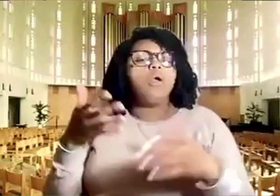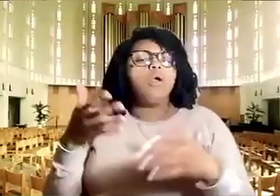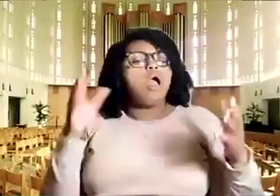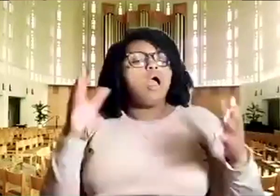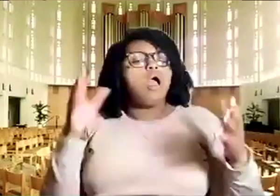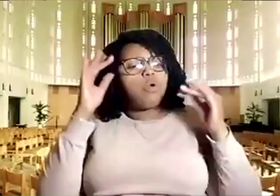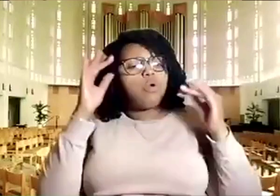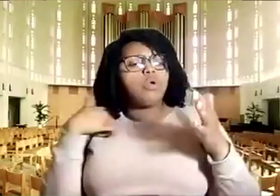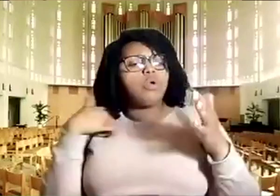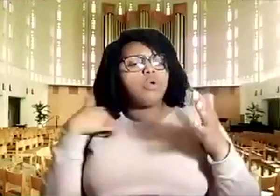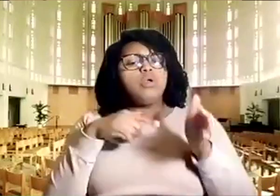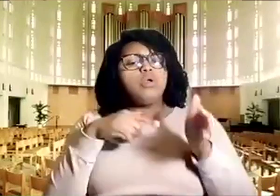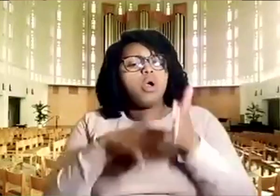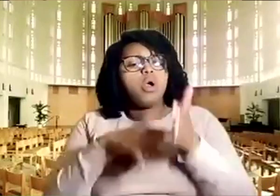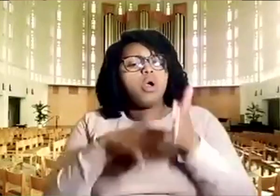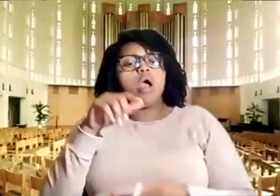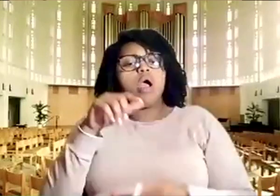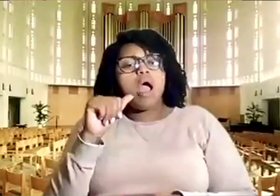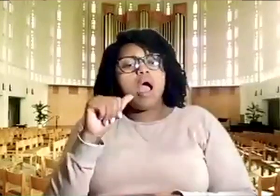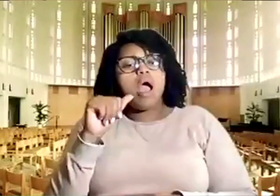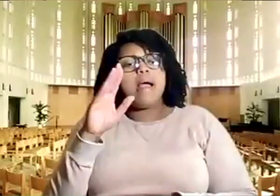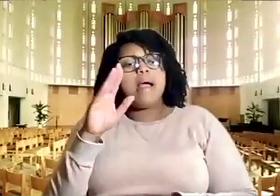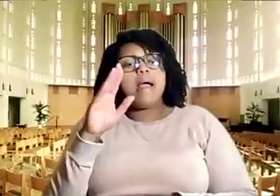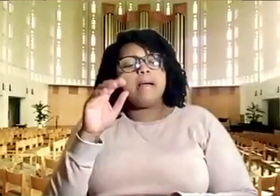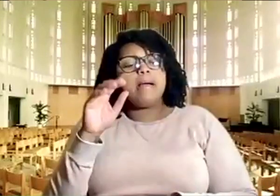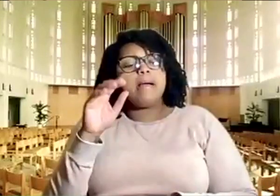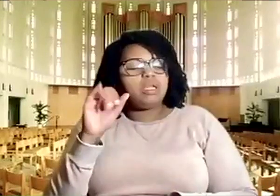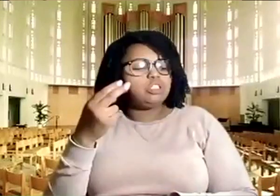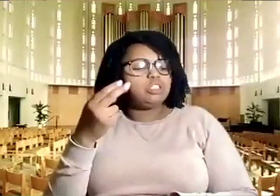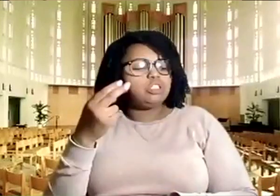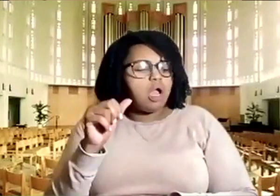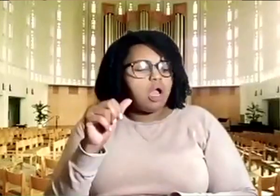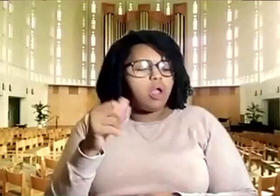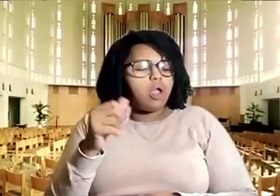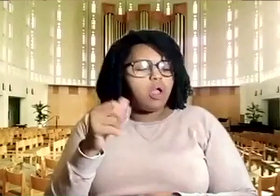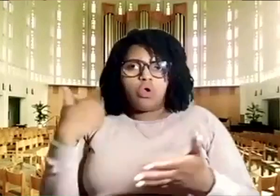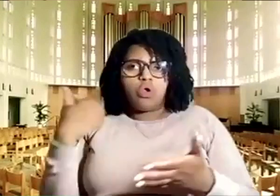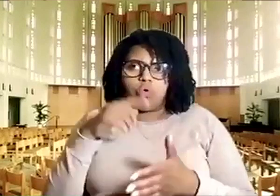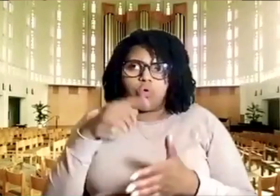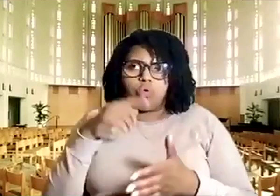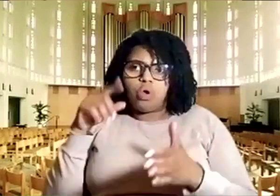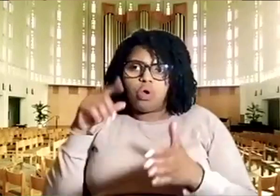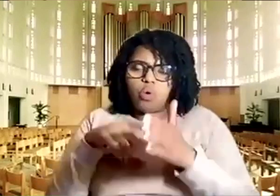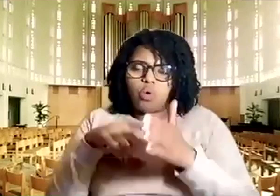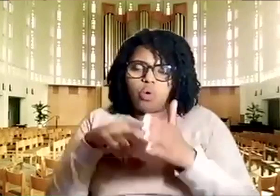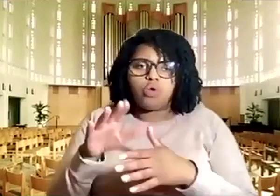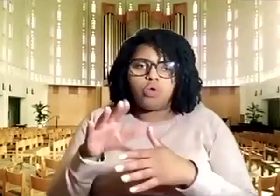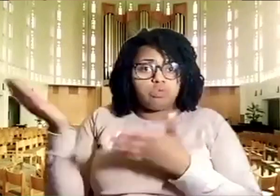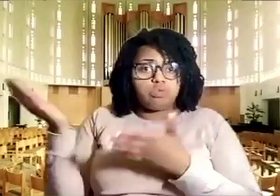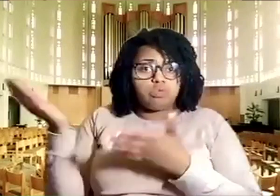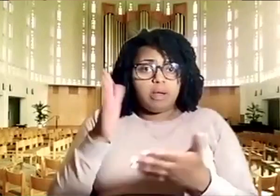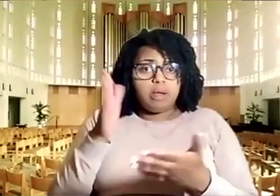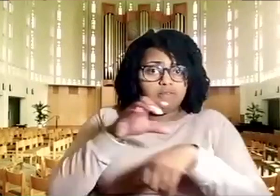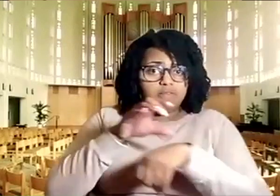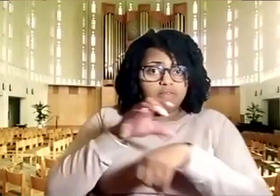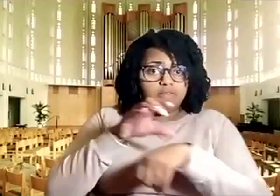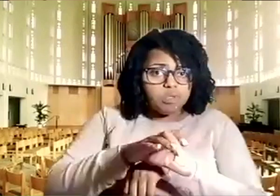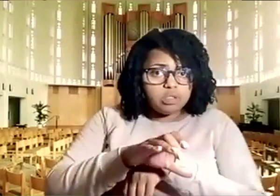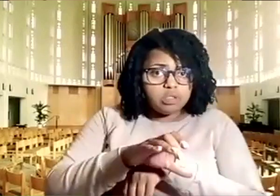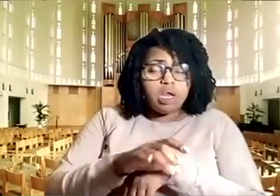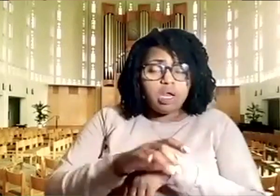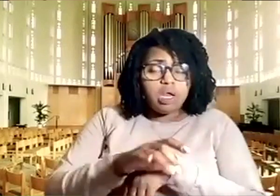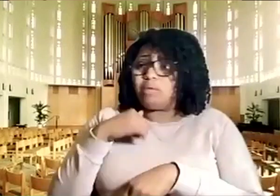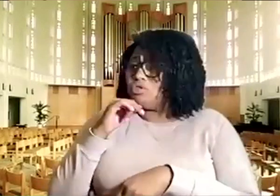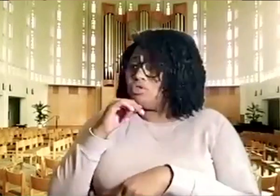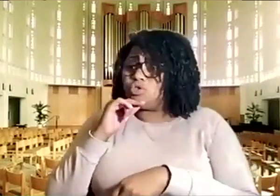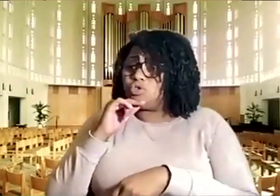I wonder what we owe her, the one who was brought by force. I'm sure that she was not on a dating app